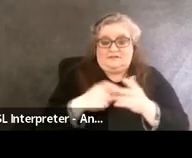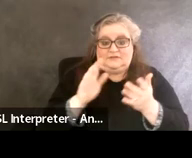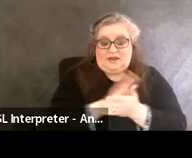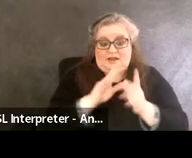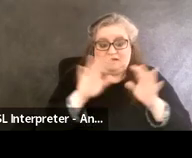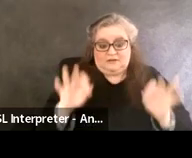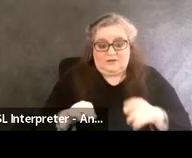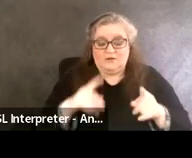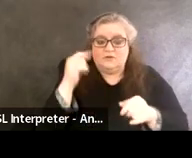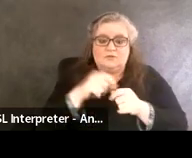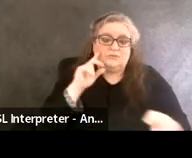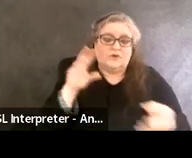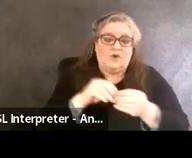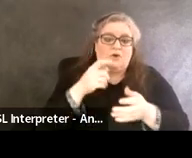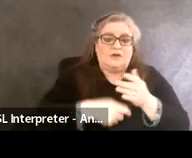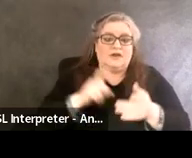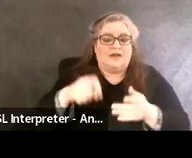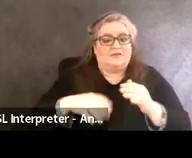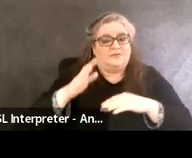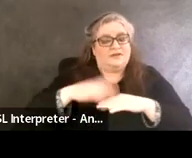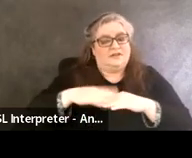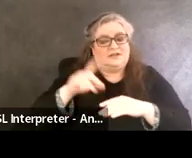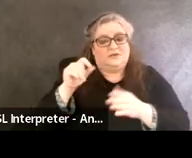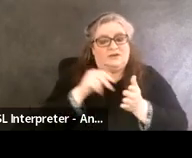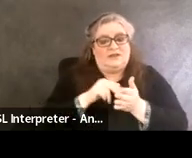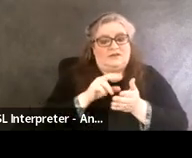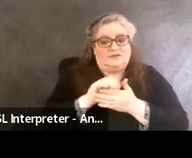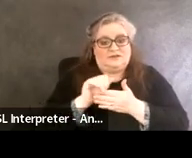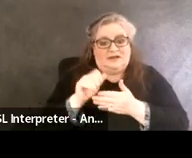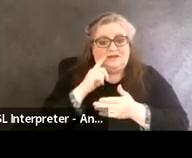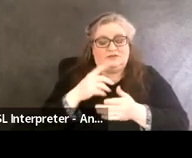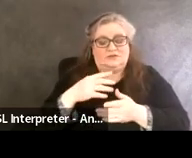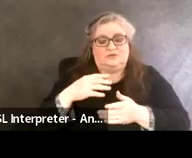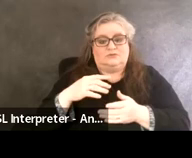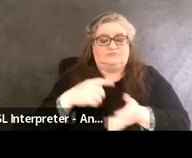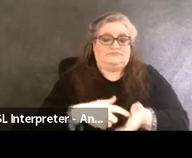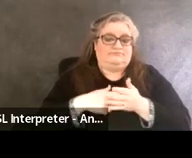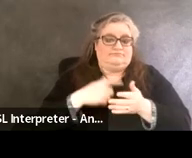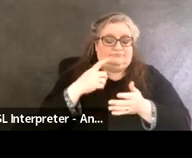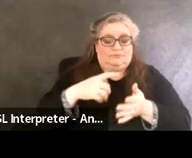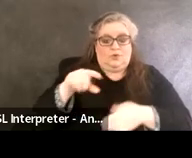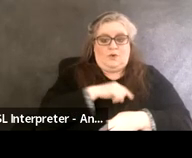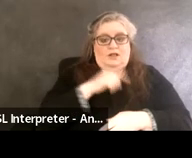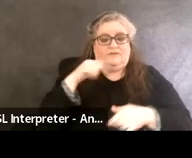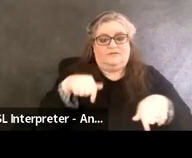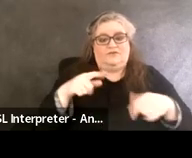that your total expenses must be at least 20,000 to be able to qualify for this grant.